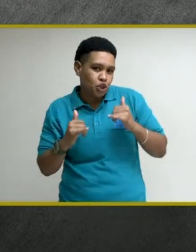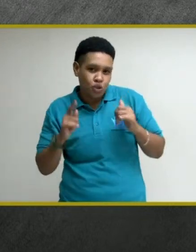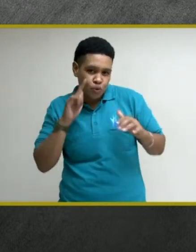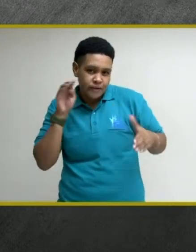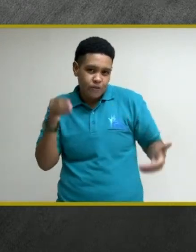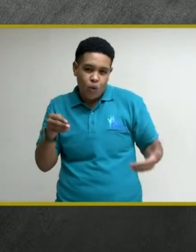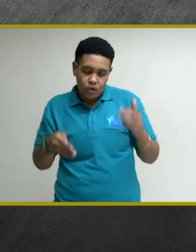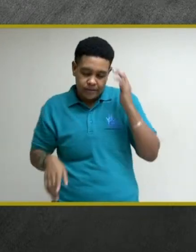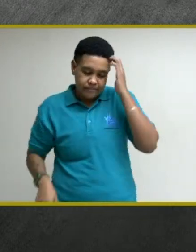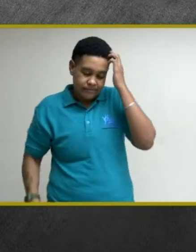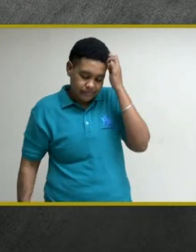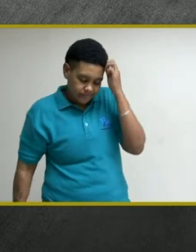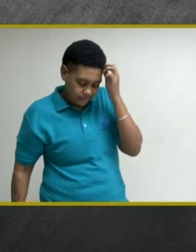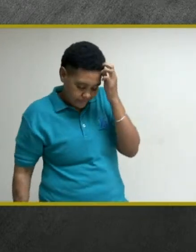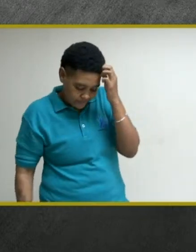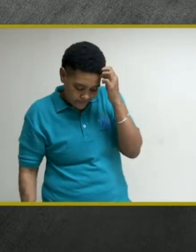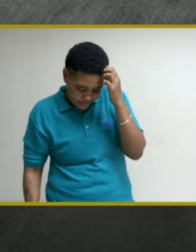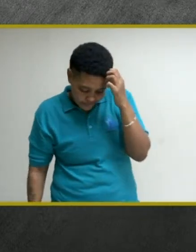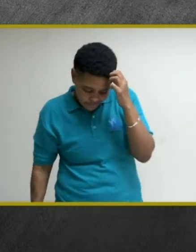And